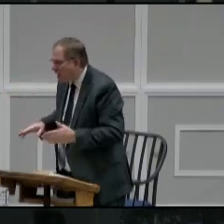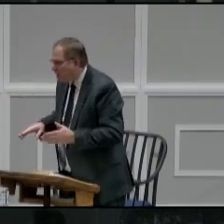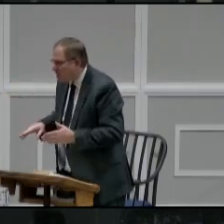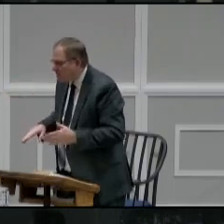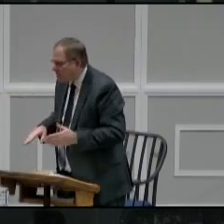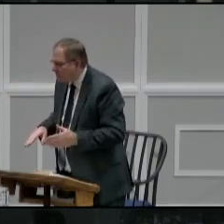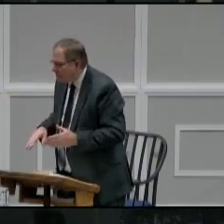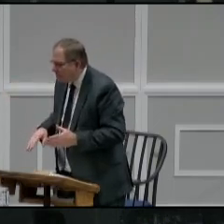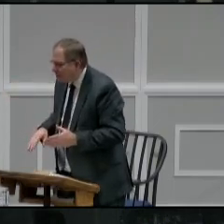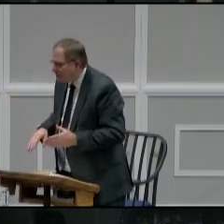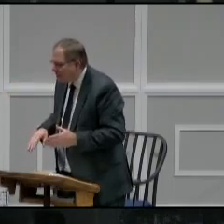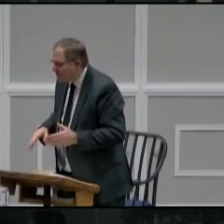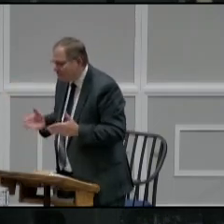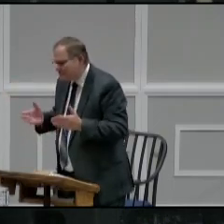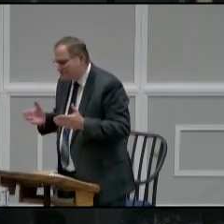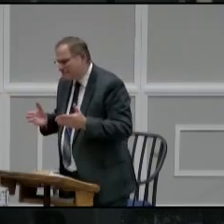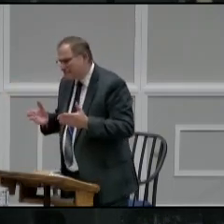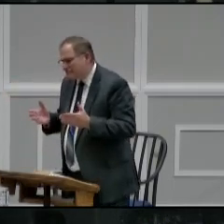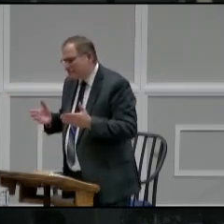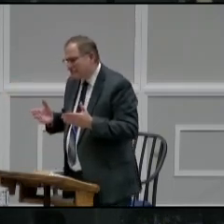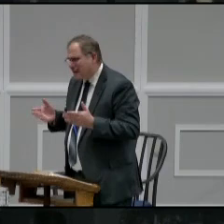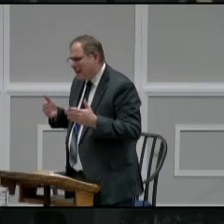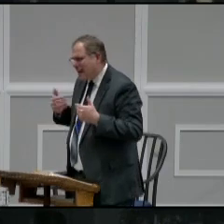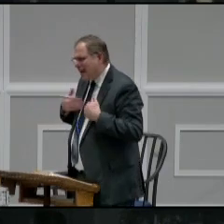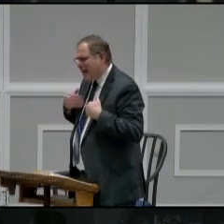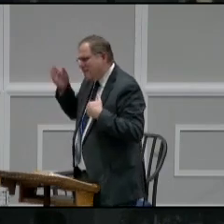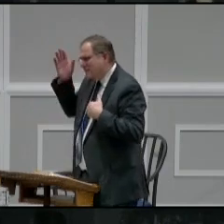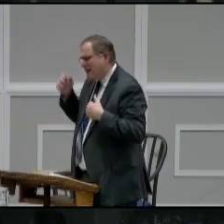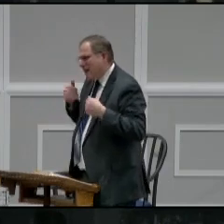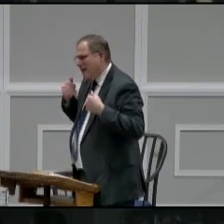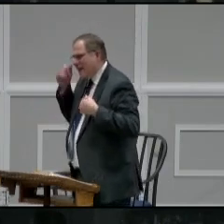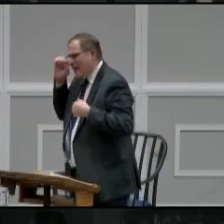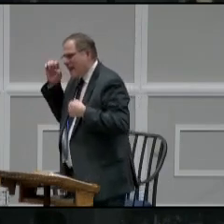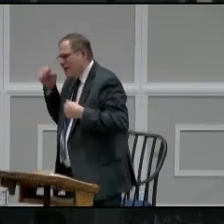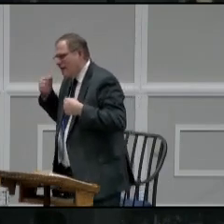Can I ask you this? Has God ever let you down before?